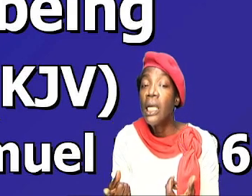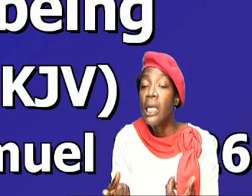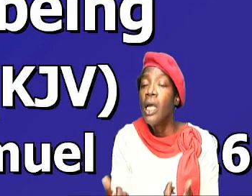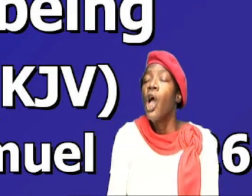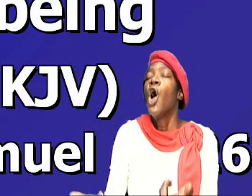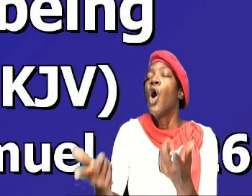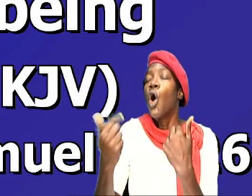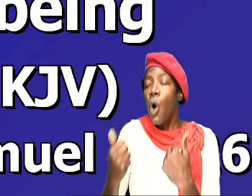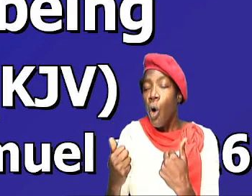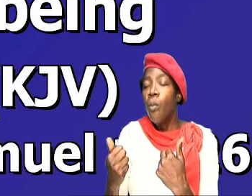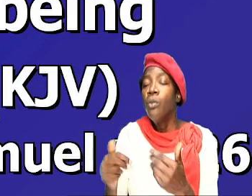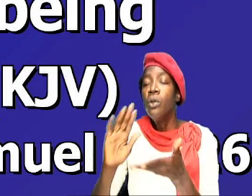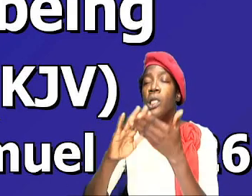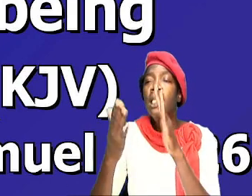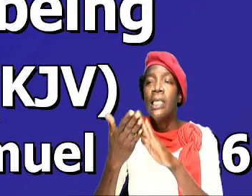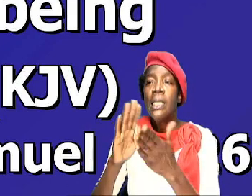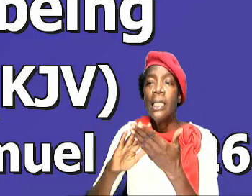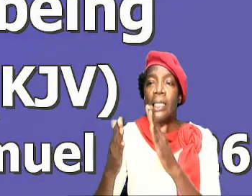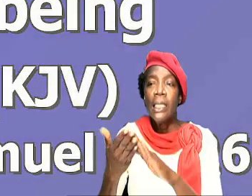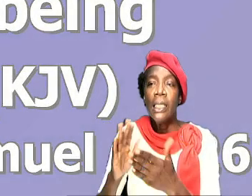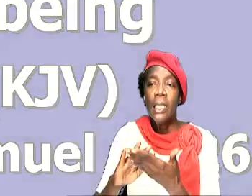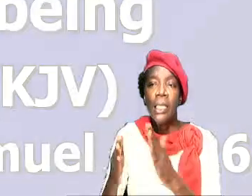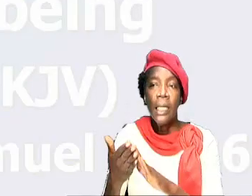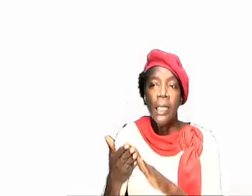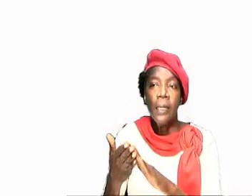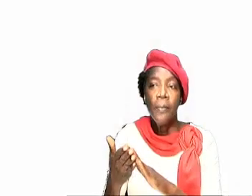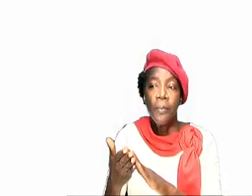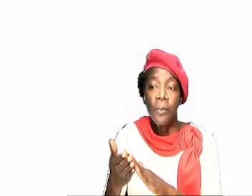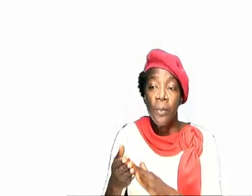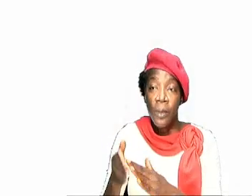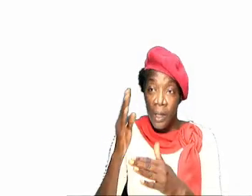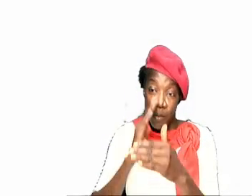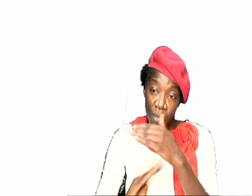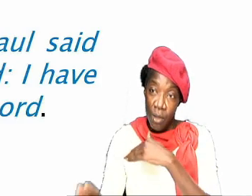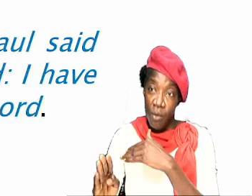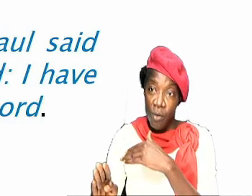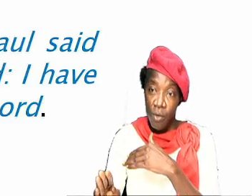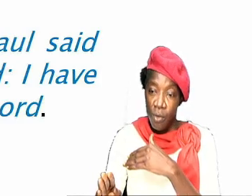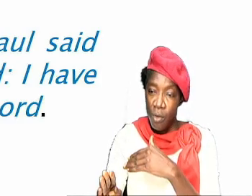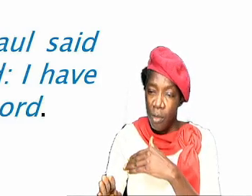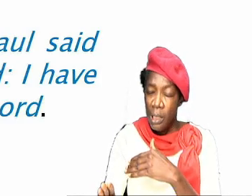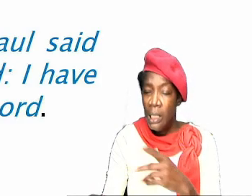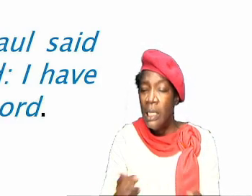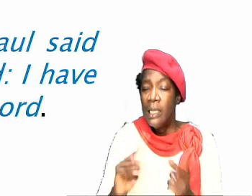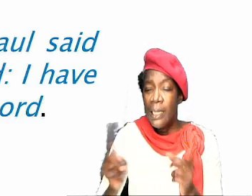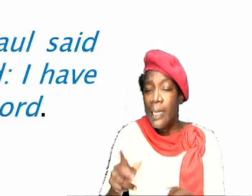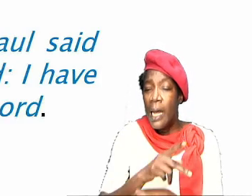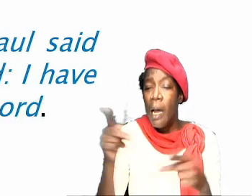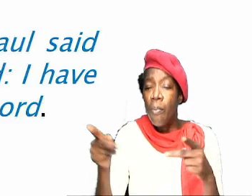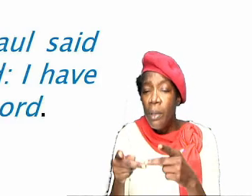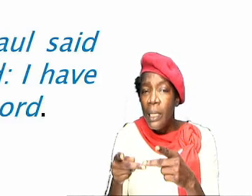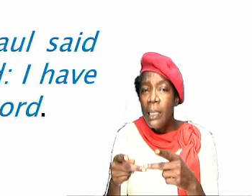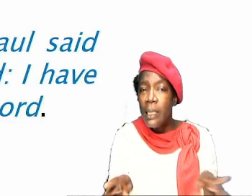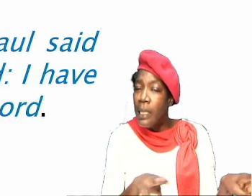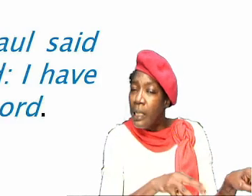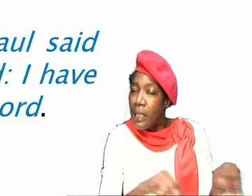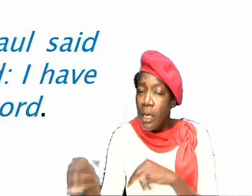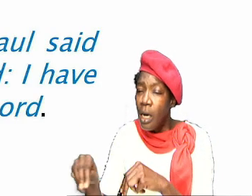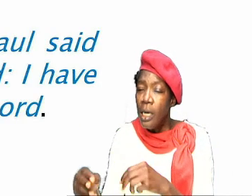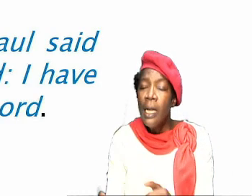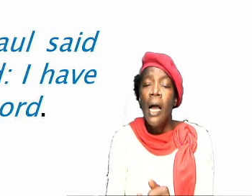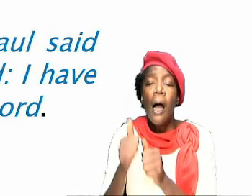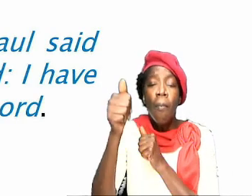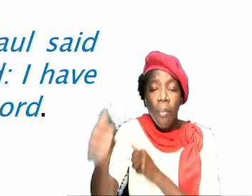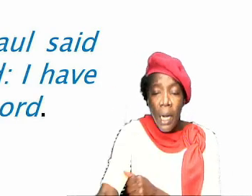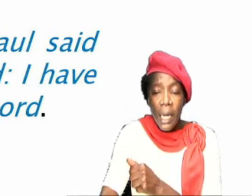come to Carmel. And behold, he set him up a place, and is gone about, and passed on,